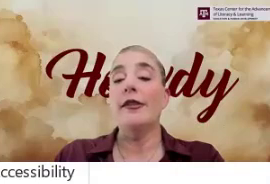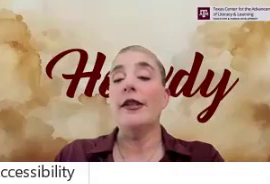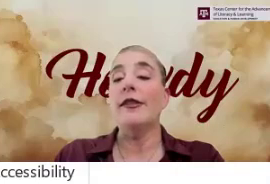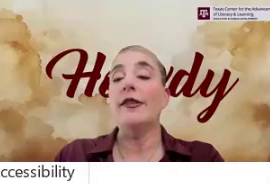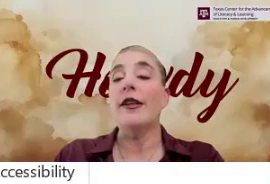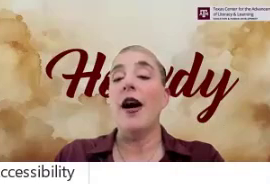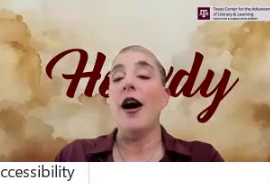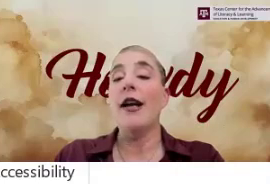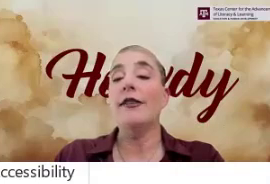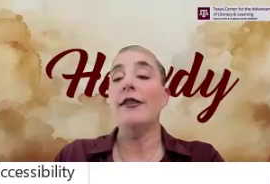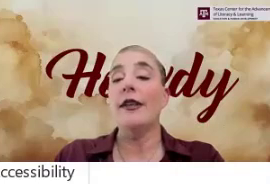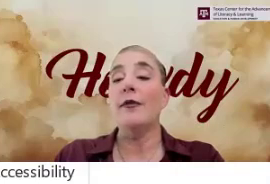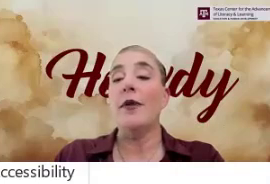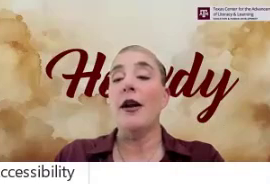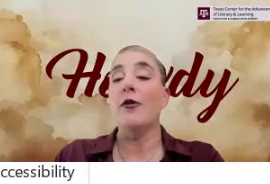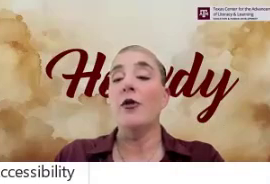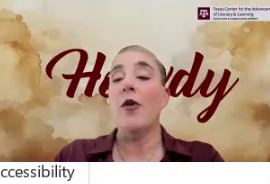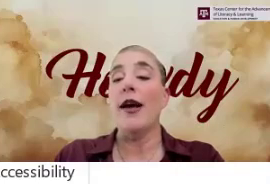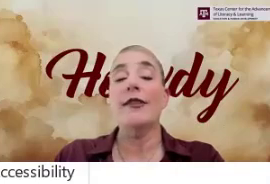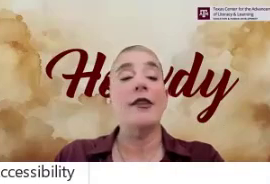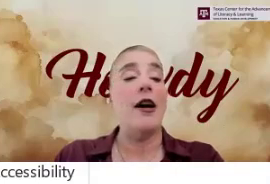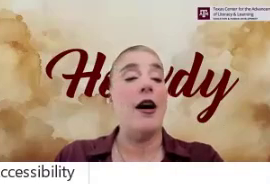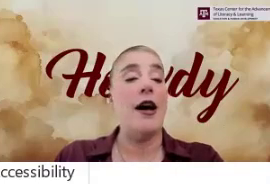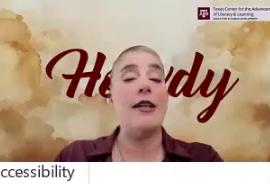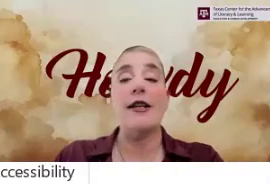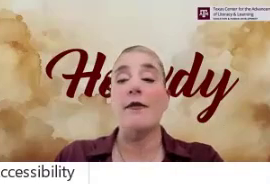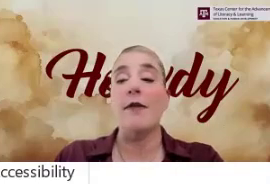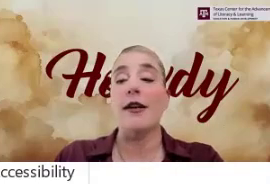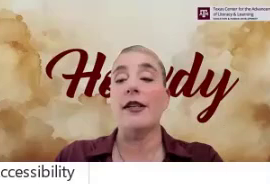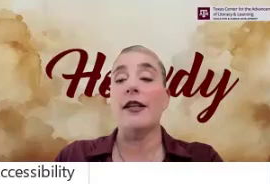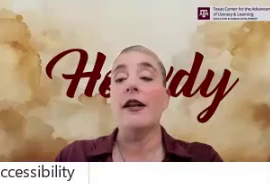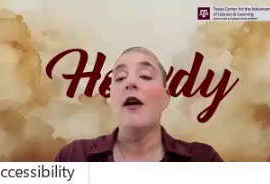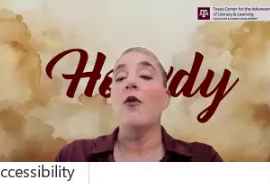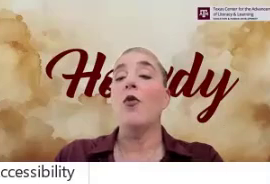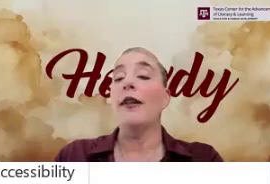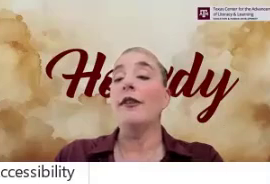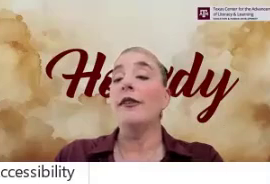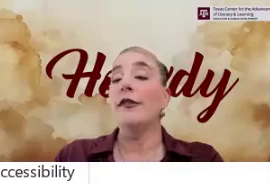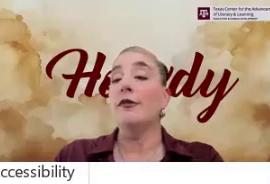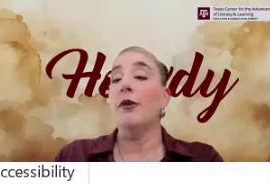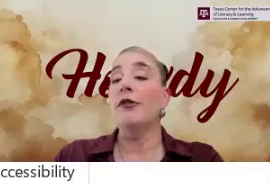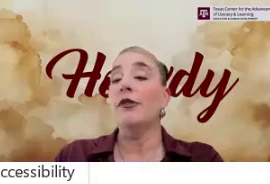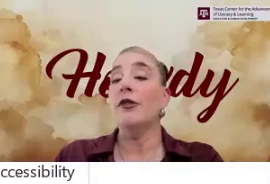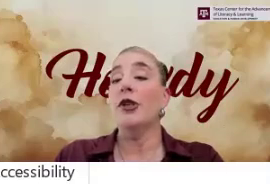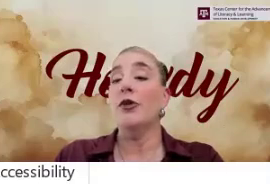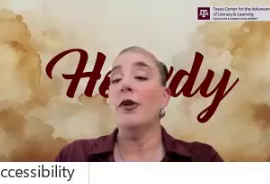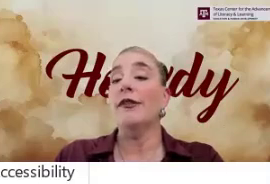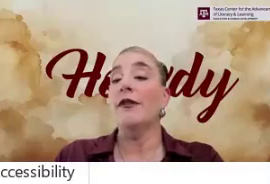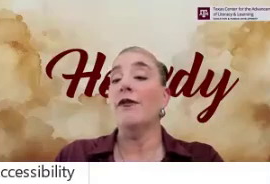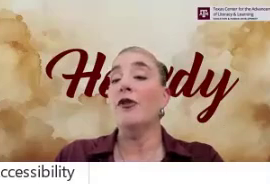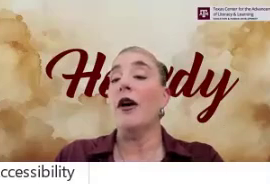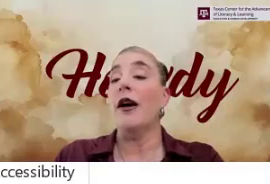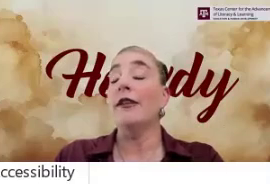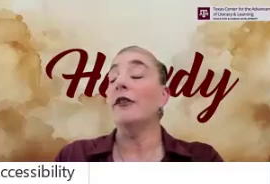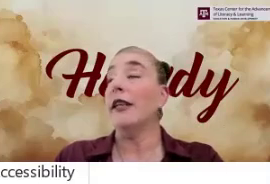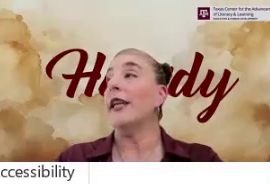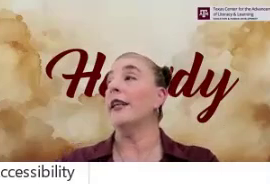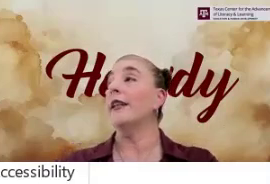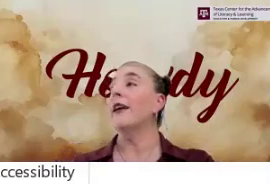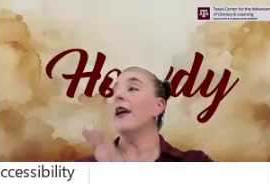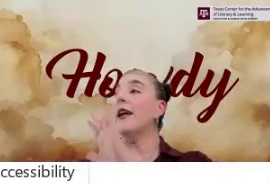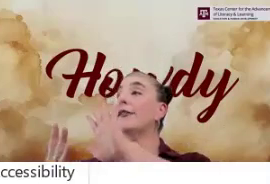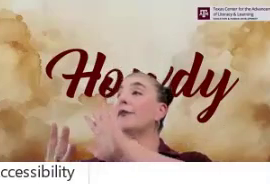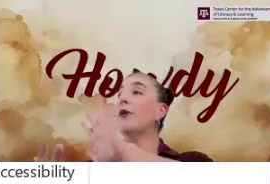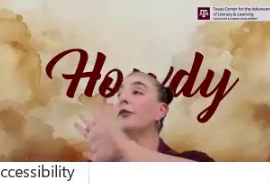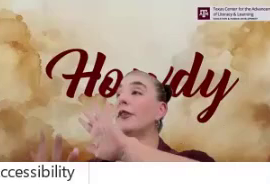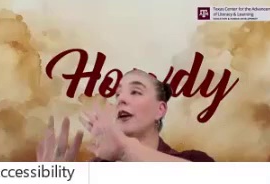does is it hides it, but I don't know why it's not hiding it, Maxine. What this is supposed to do is if you unclick